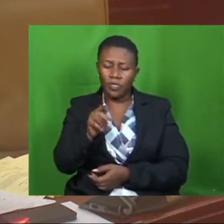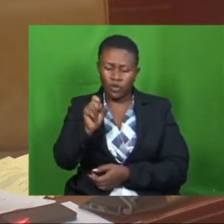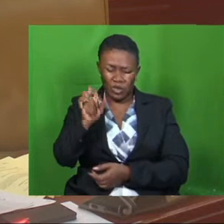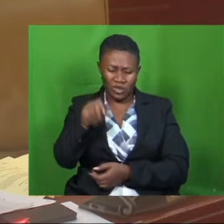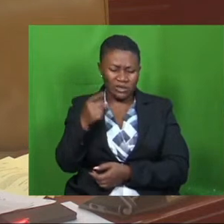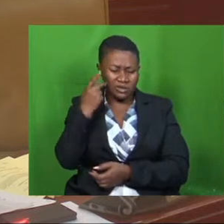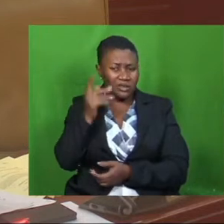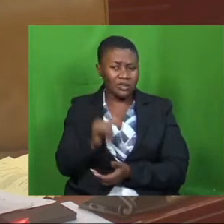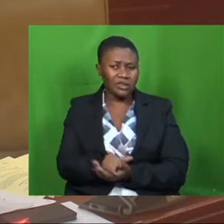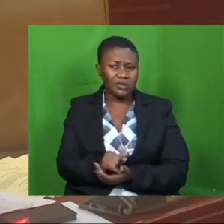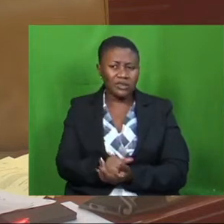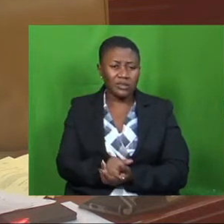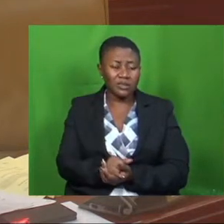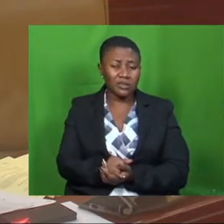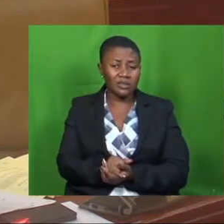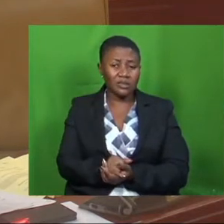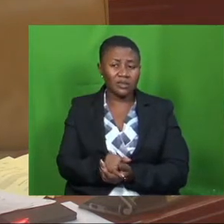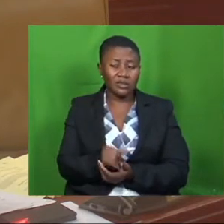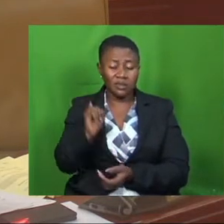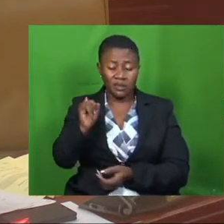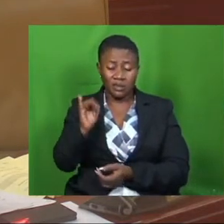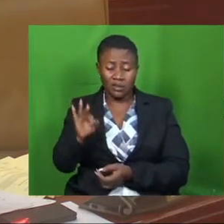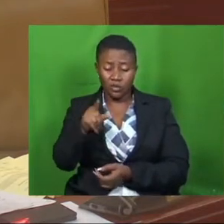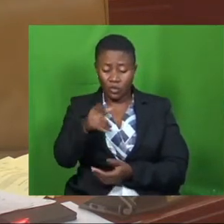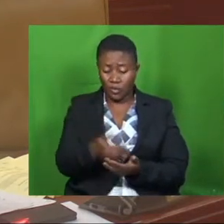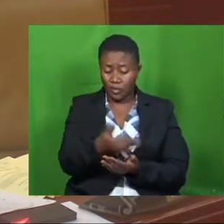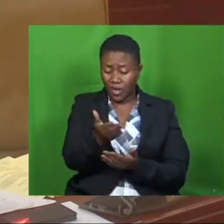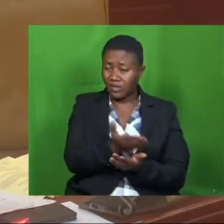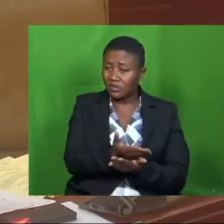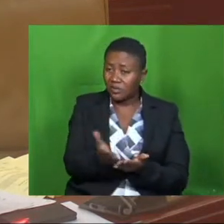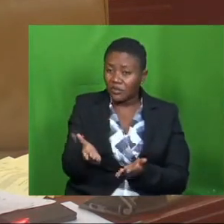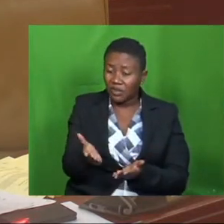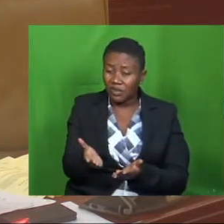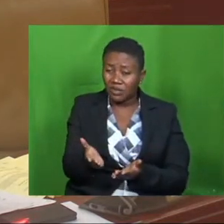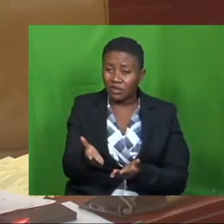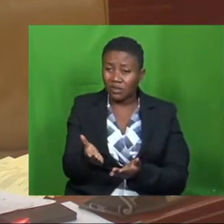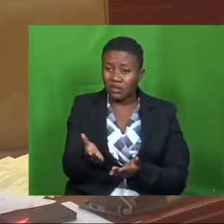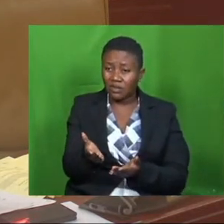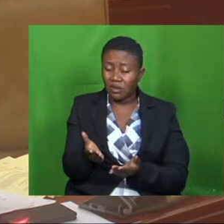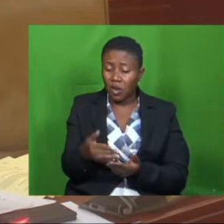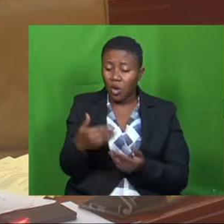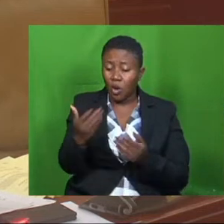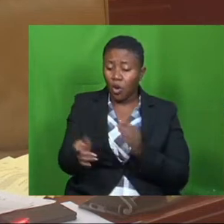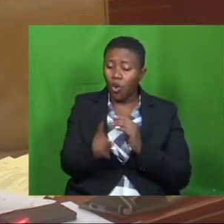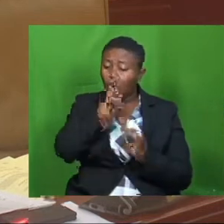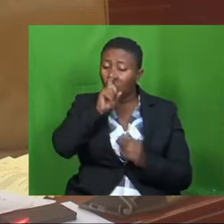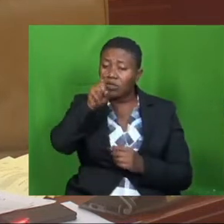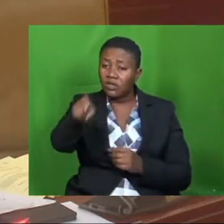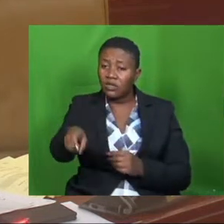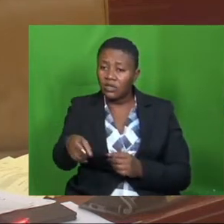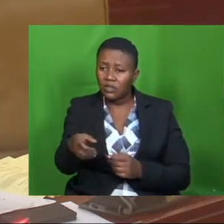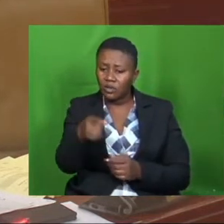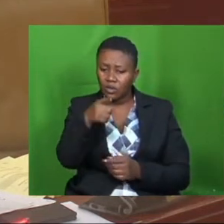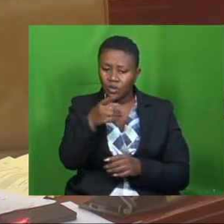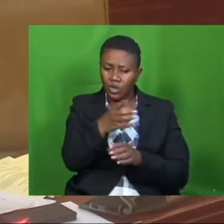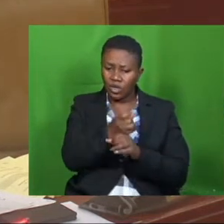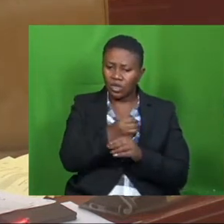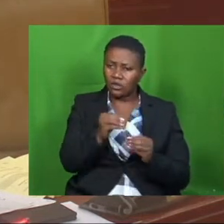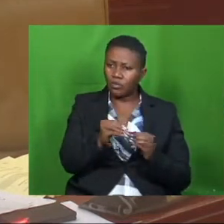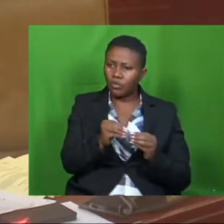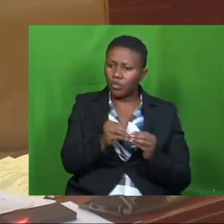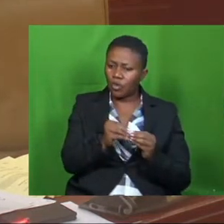contracts without authority, without going through the Public Procurement Authority, which is a breach of the law. They